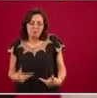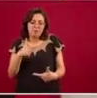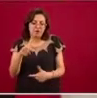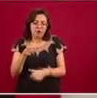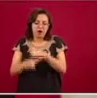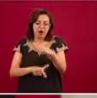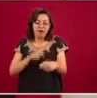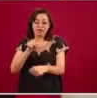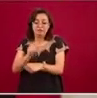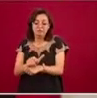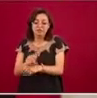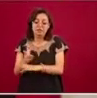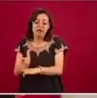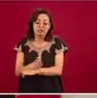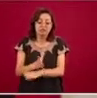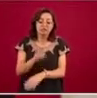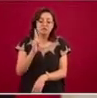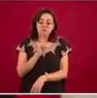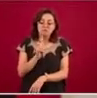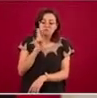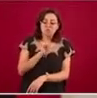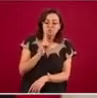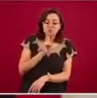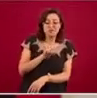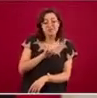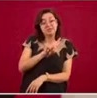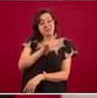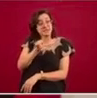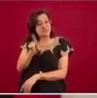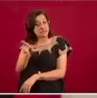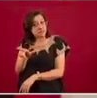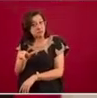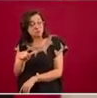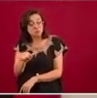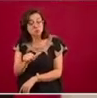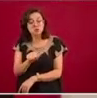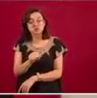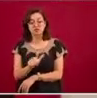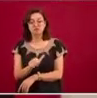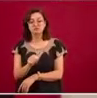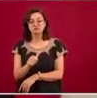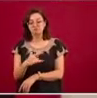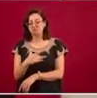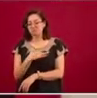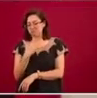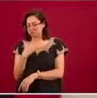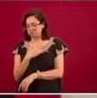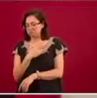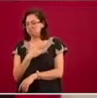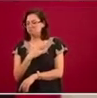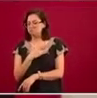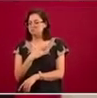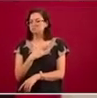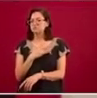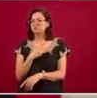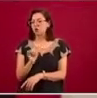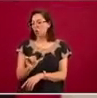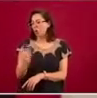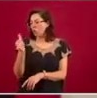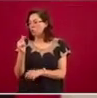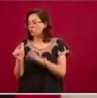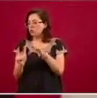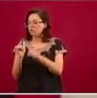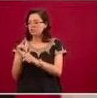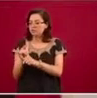species. This is all the preclinic stage of the experimentation. And after that, and if